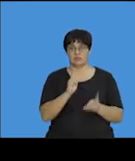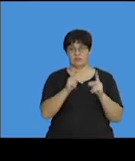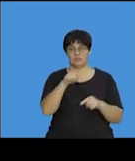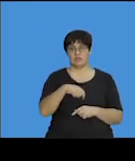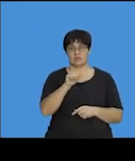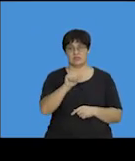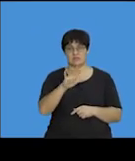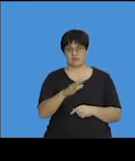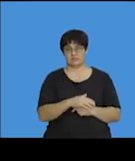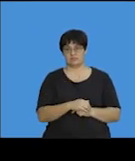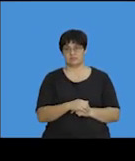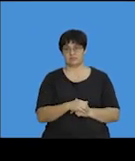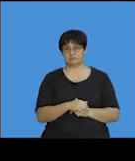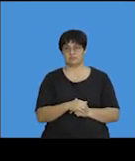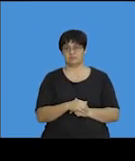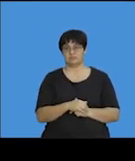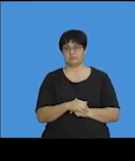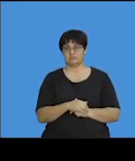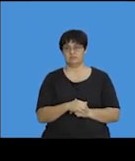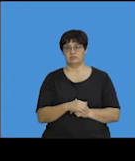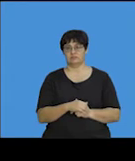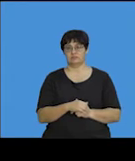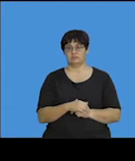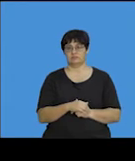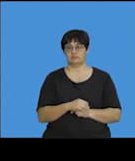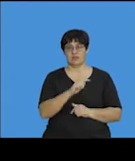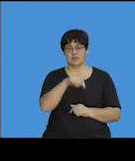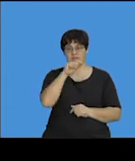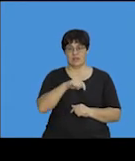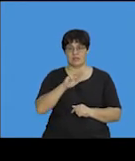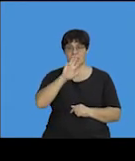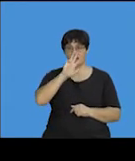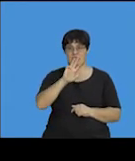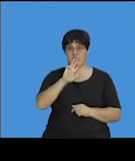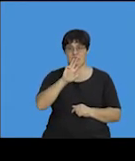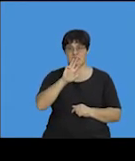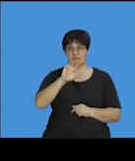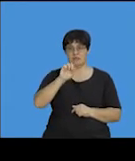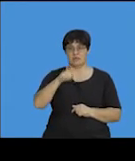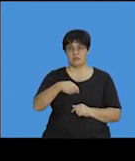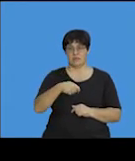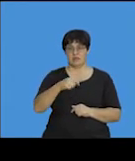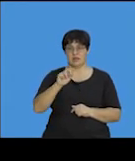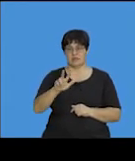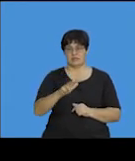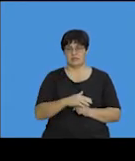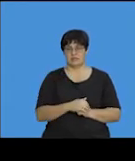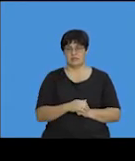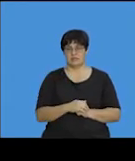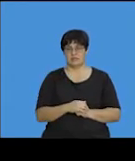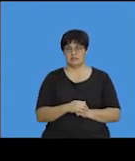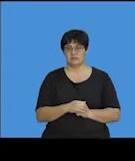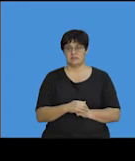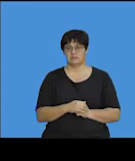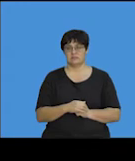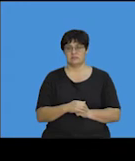already got the 12.65 divided, make sure you have all the numbers, divided by